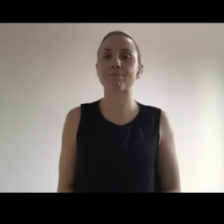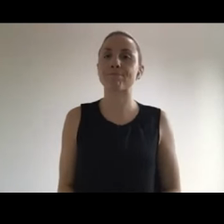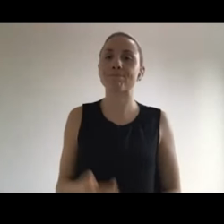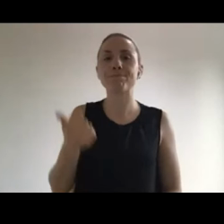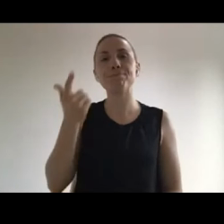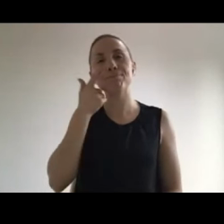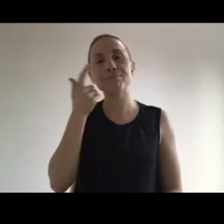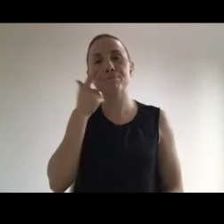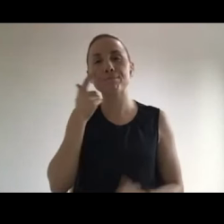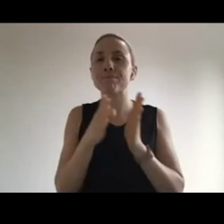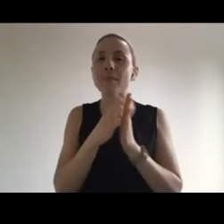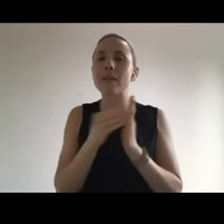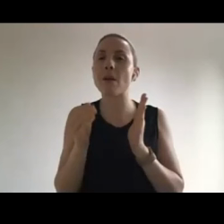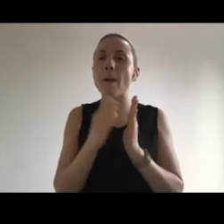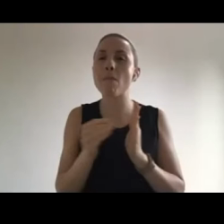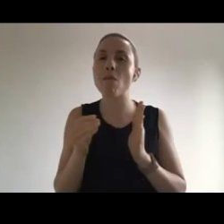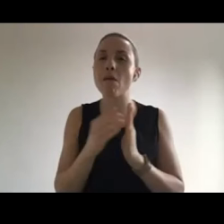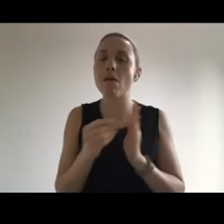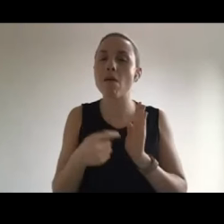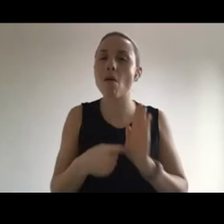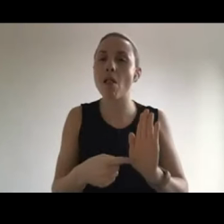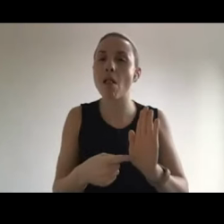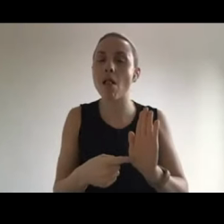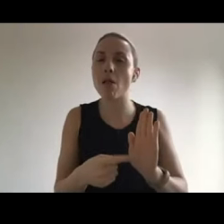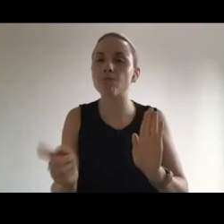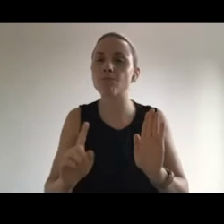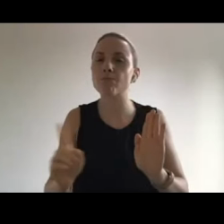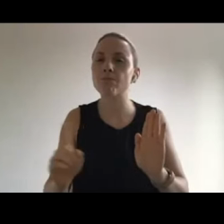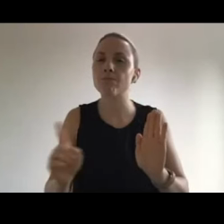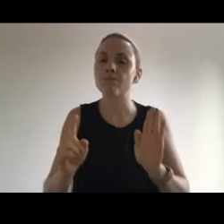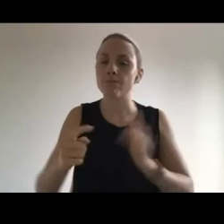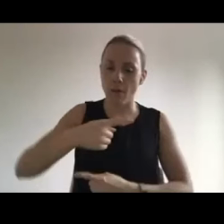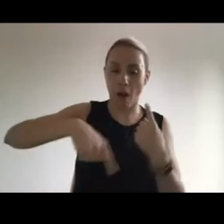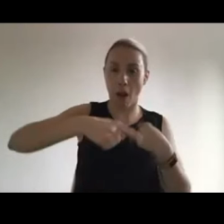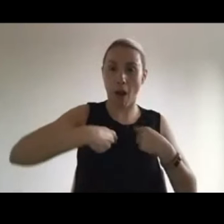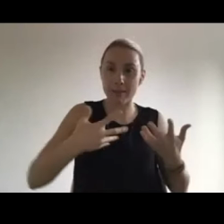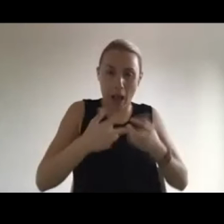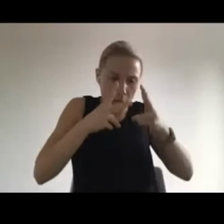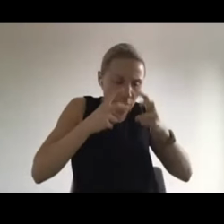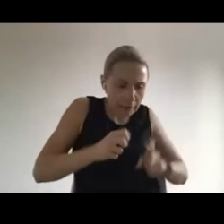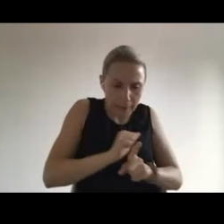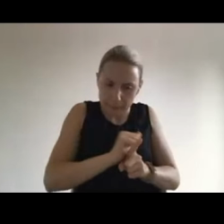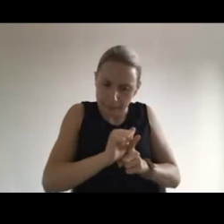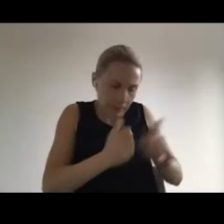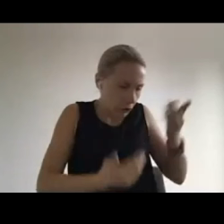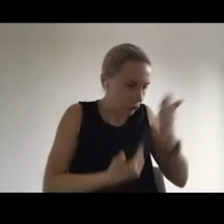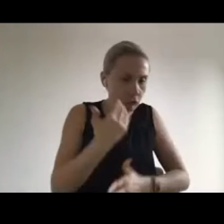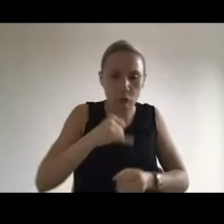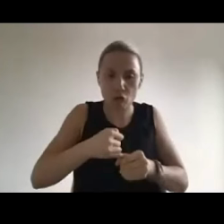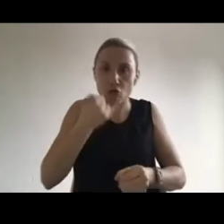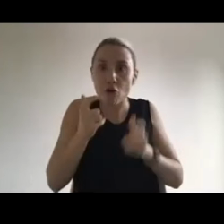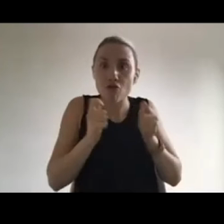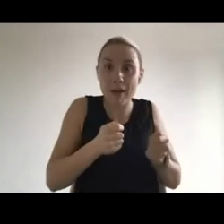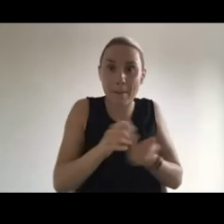have worked towards developing a new drug treatment, how we took it from a discovery in the lab to a